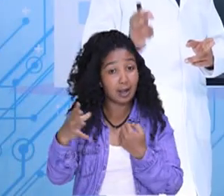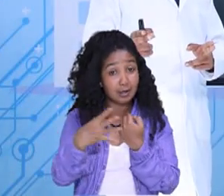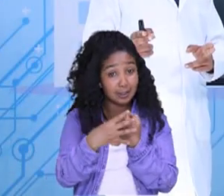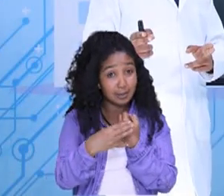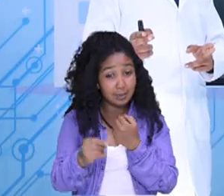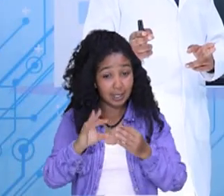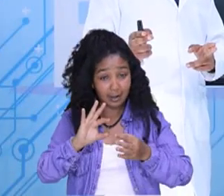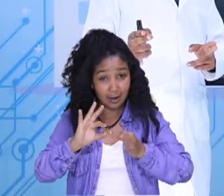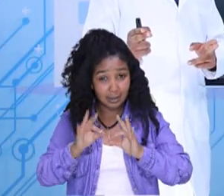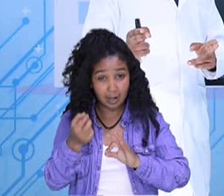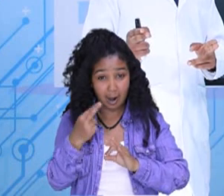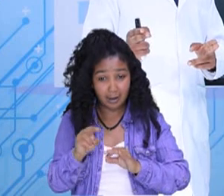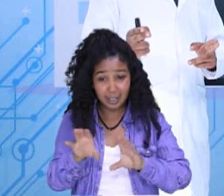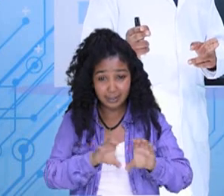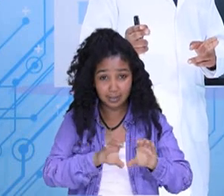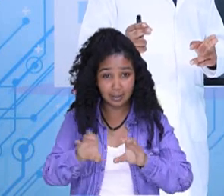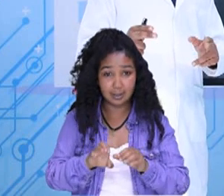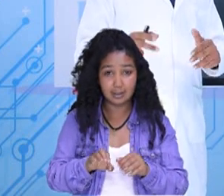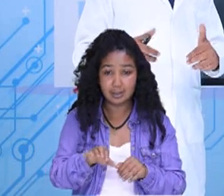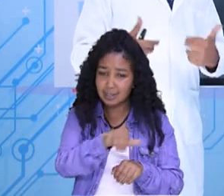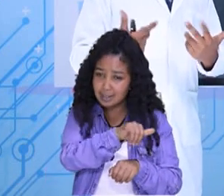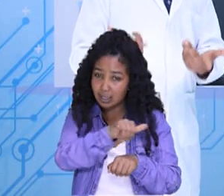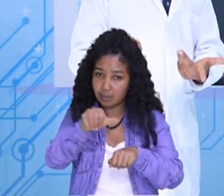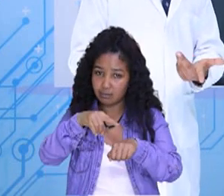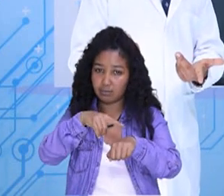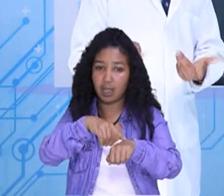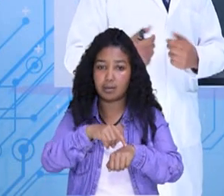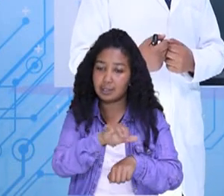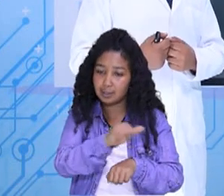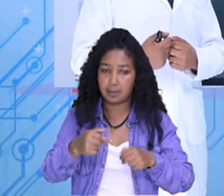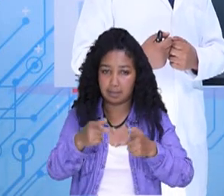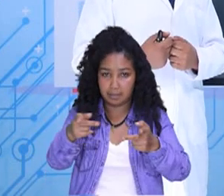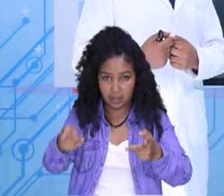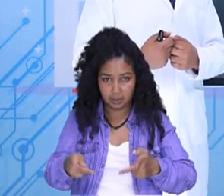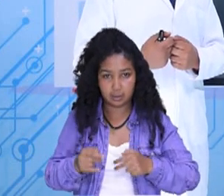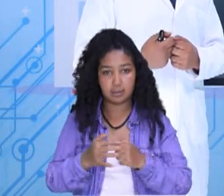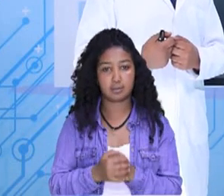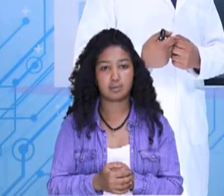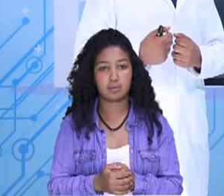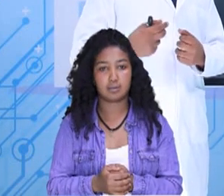and translations, takes place simultaneously.